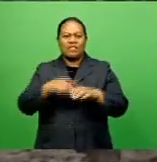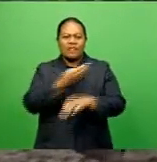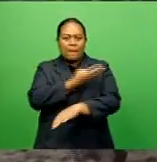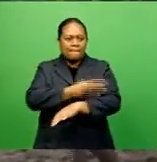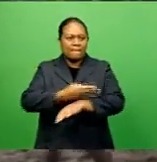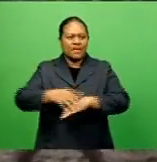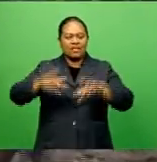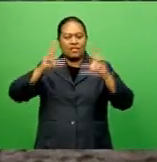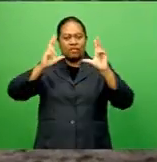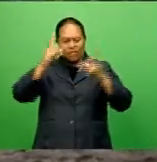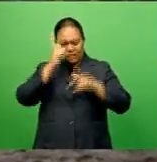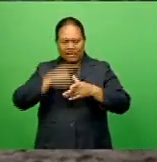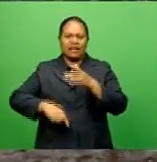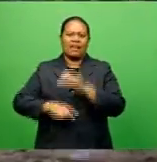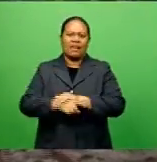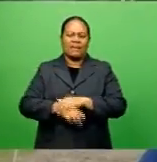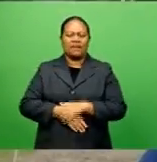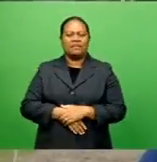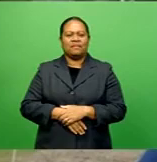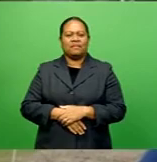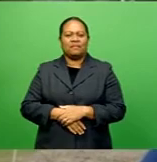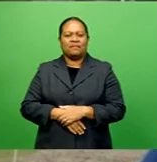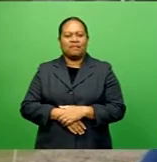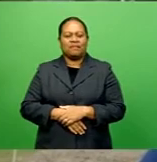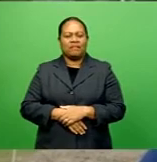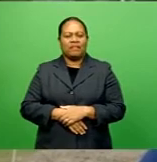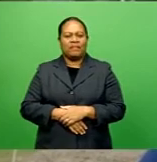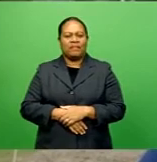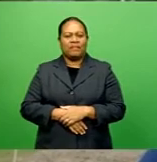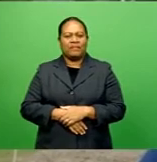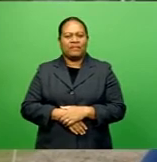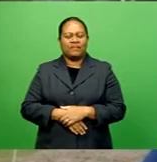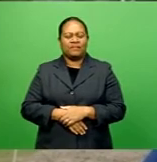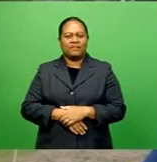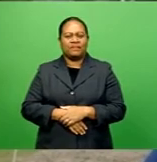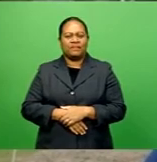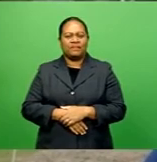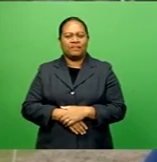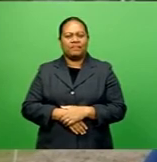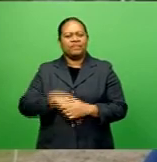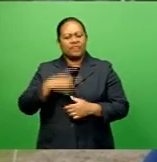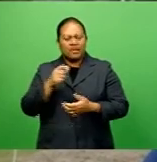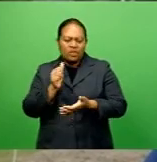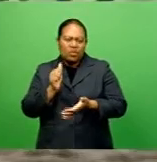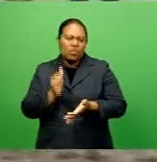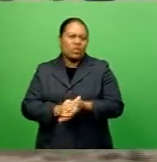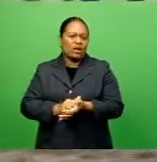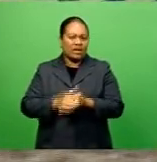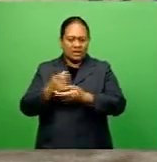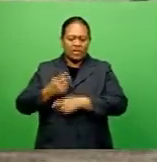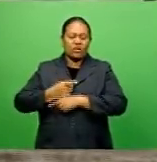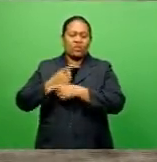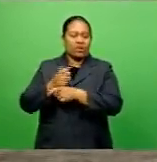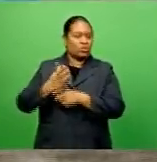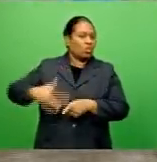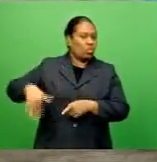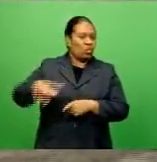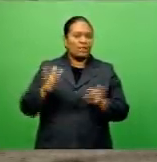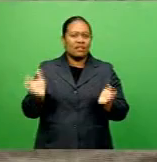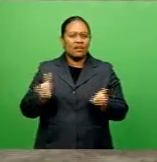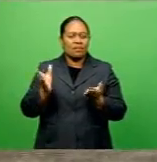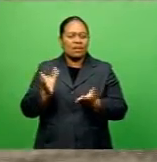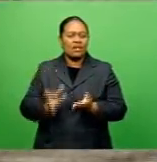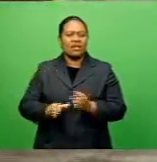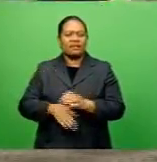country can go a long way. After looking at our players, I think we are, if the right form of guidance are given to all our players who want